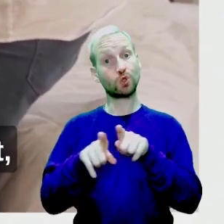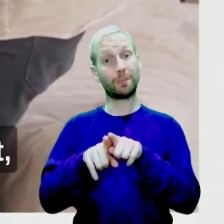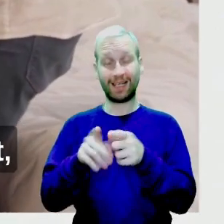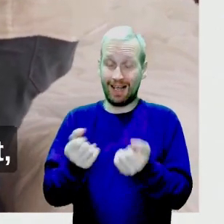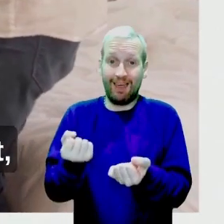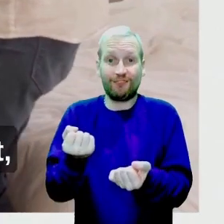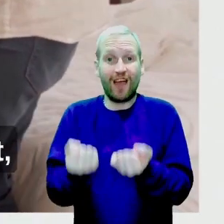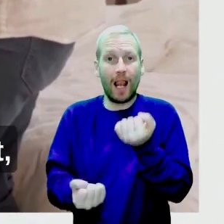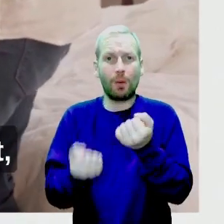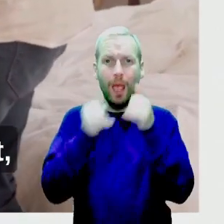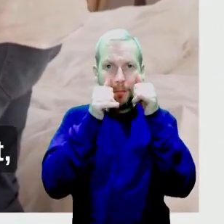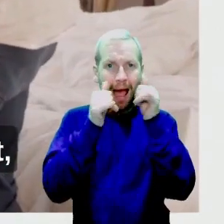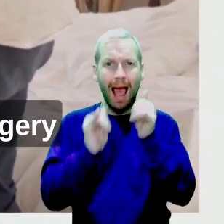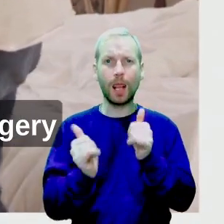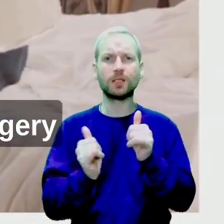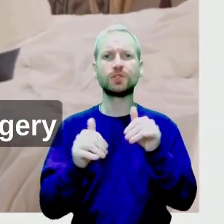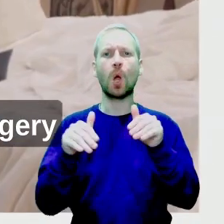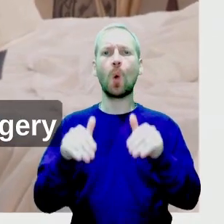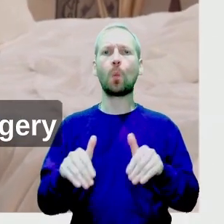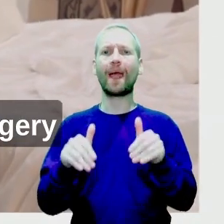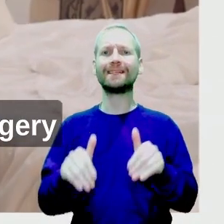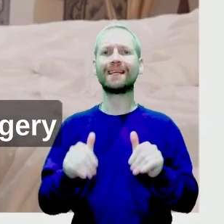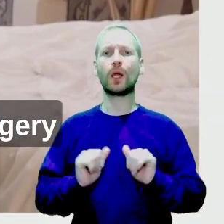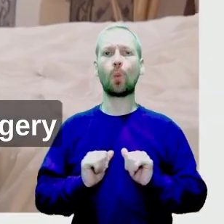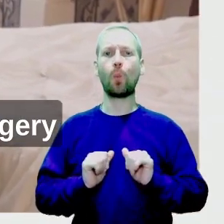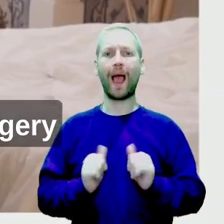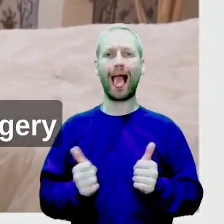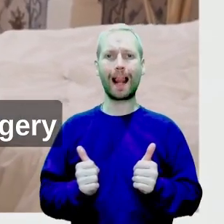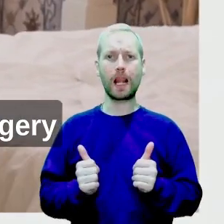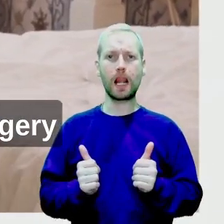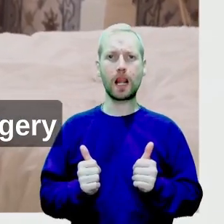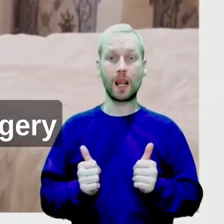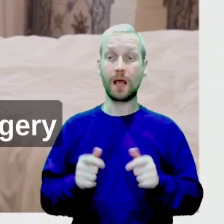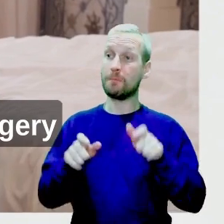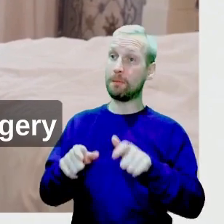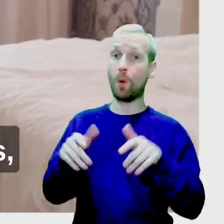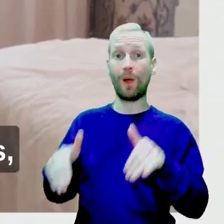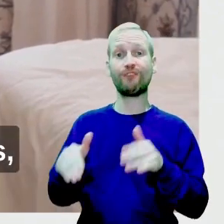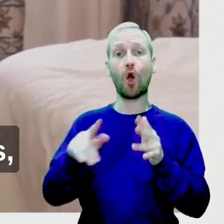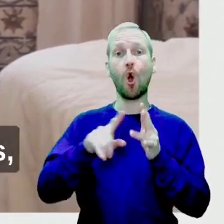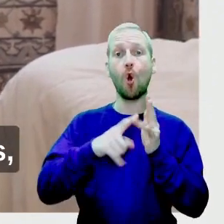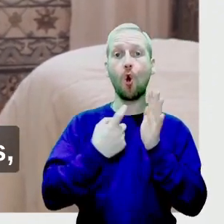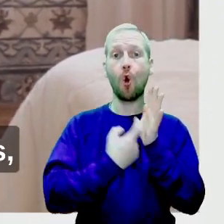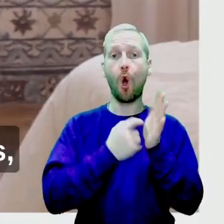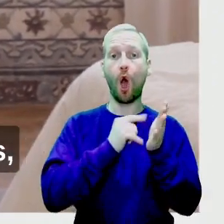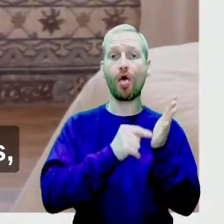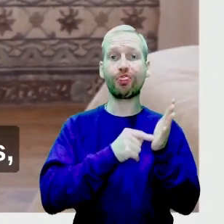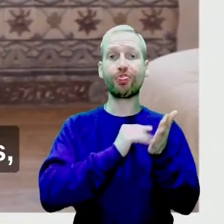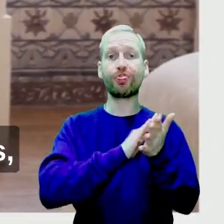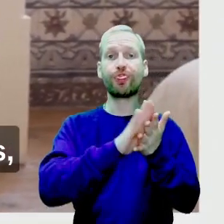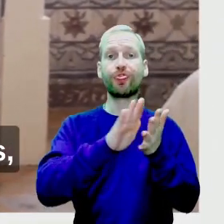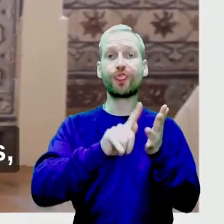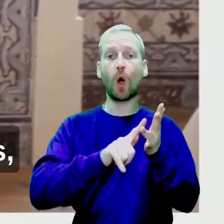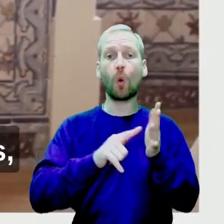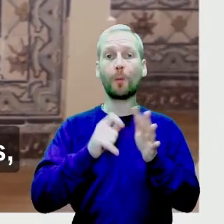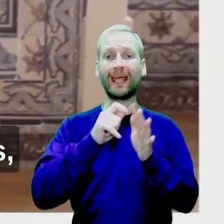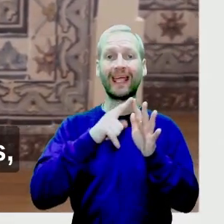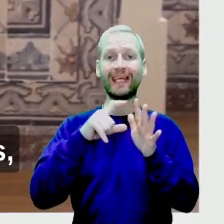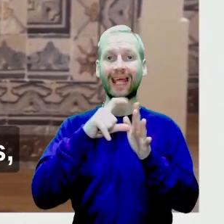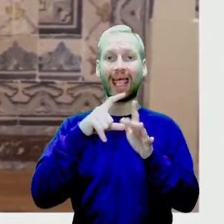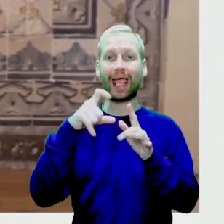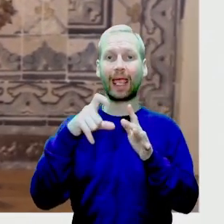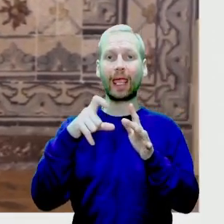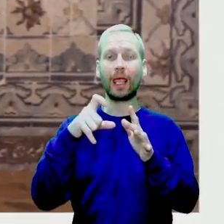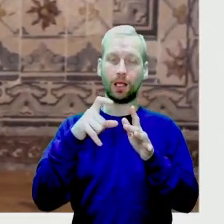the pilot Waiting Well project, which supports people waiting for orthopaedic surgery in parts of Norfolk, with help like home